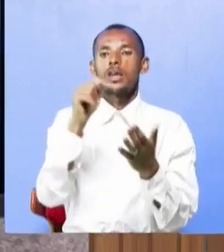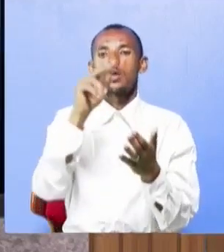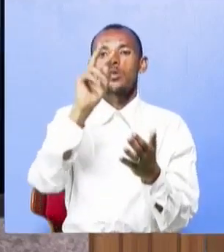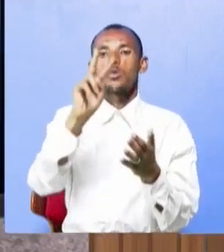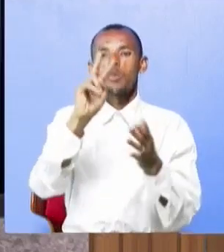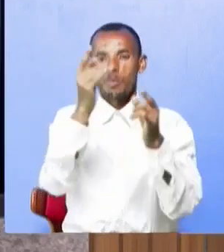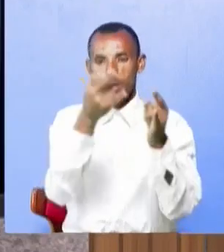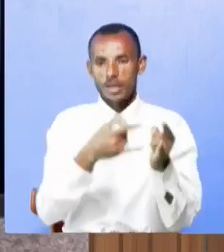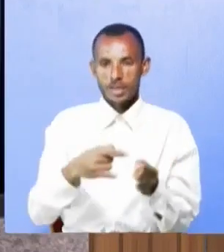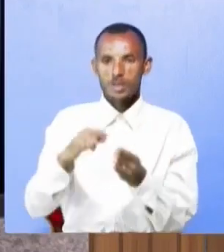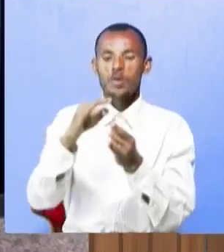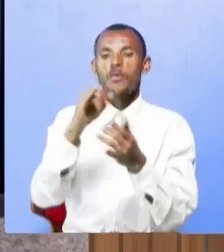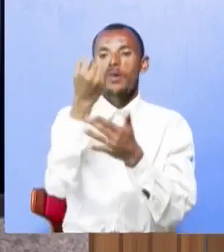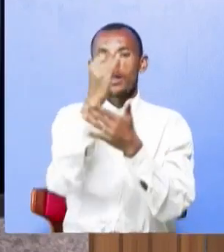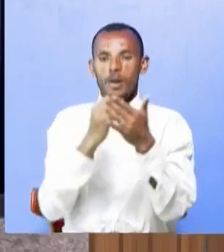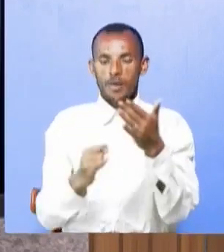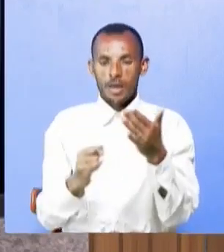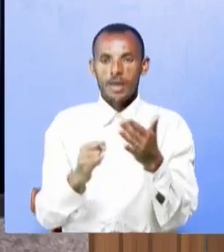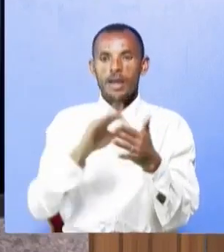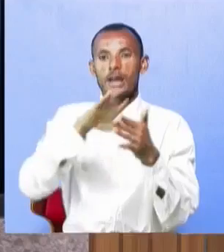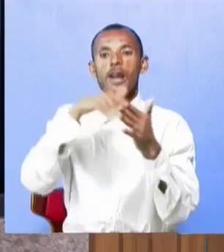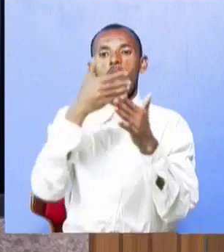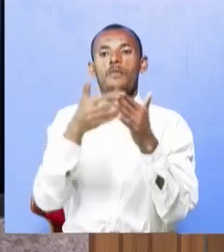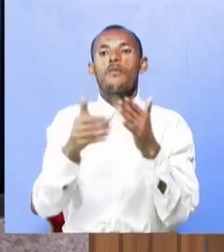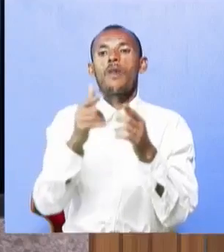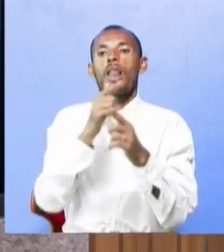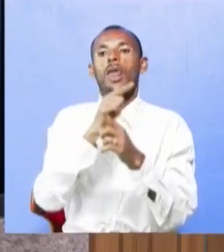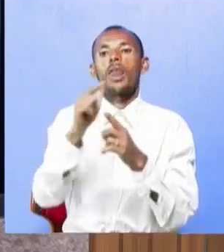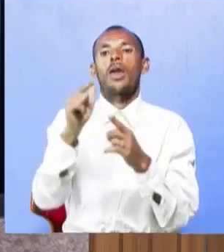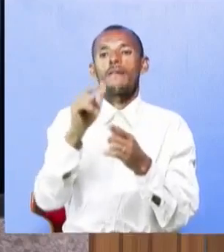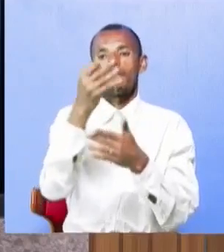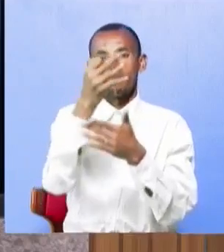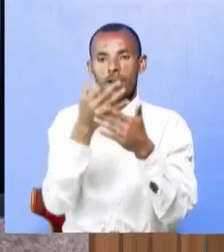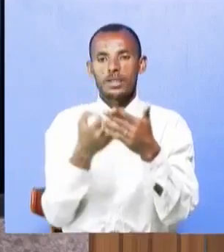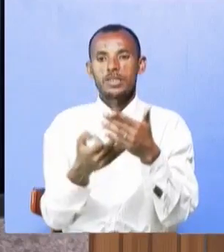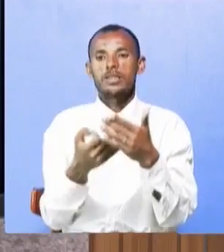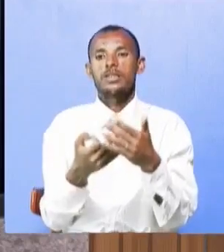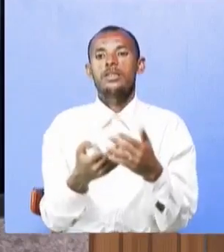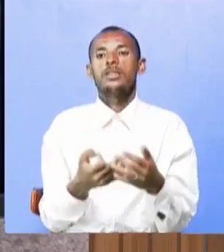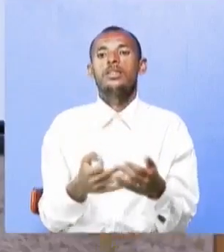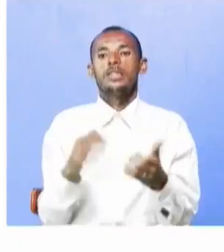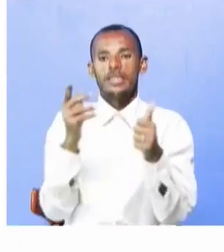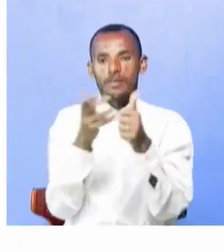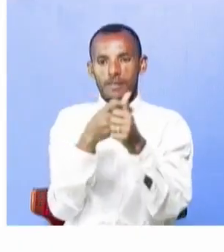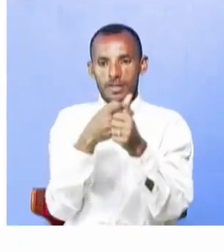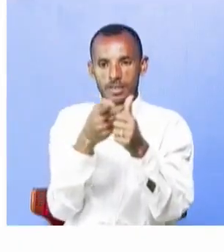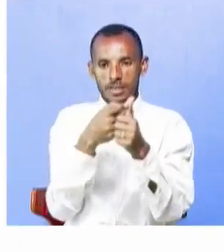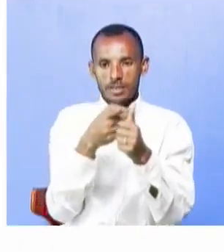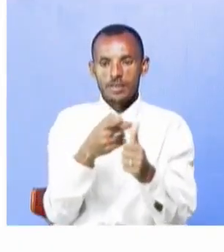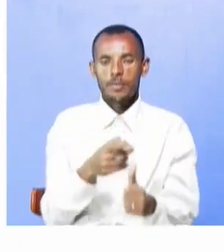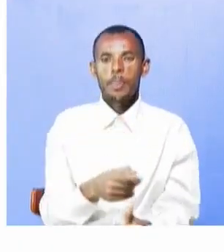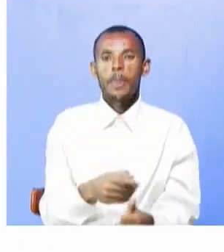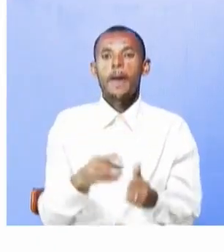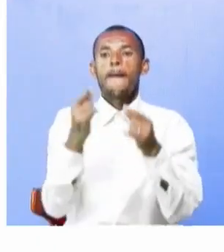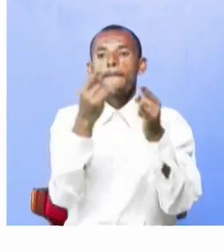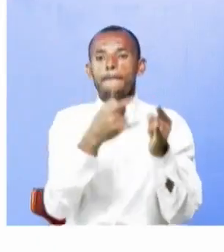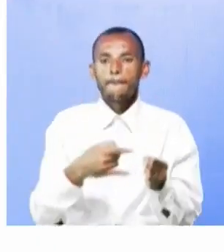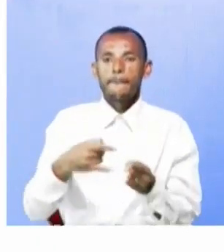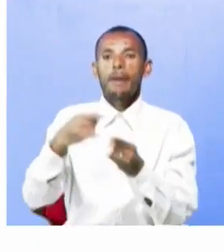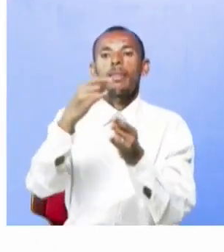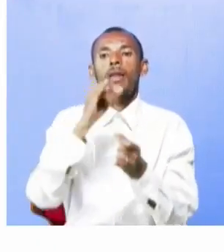of sketching the graph of a linear function. The first method